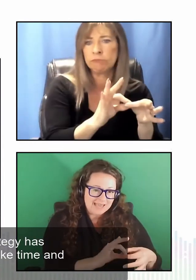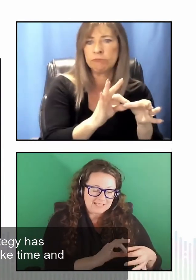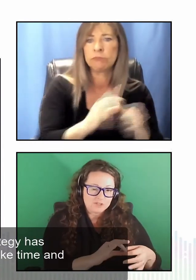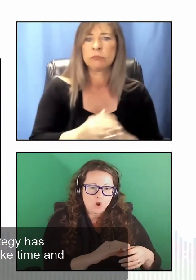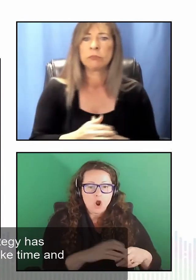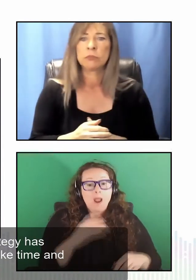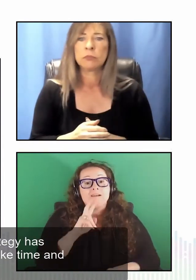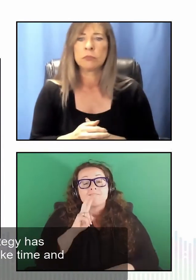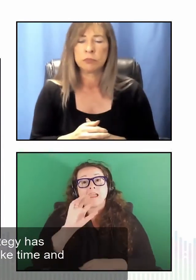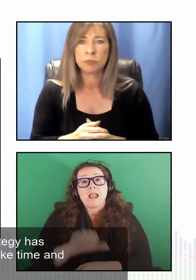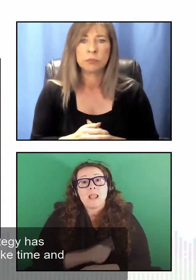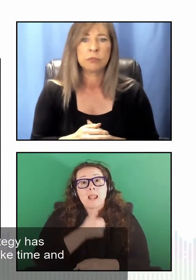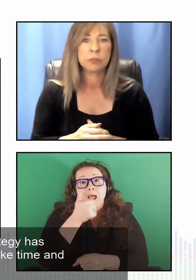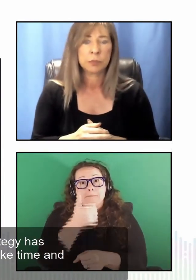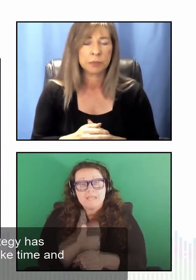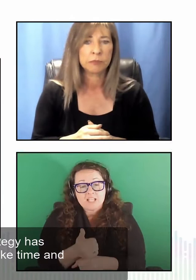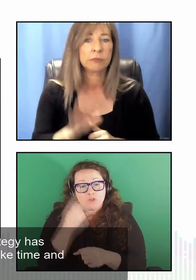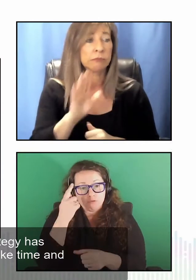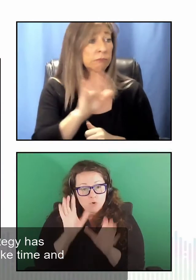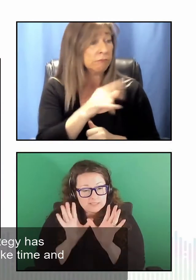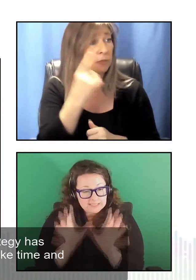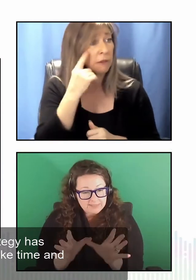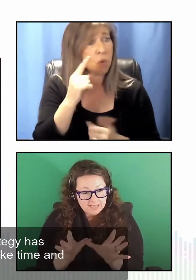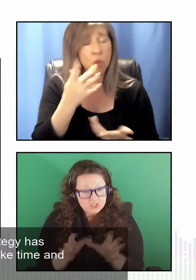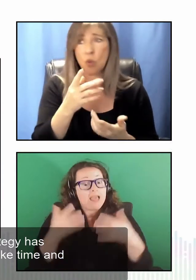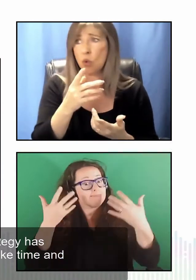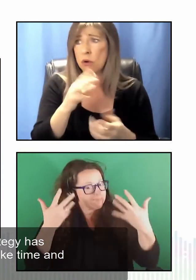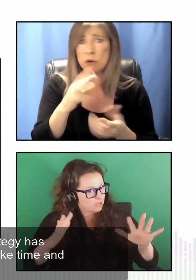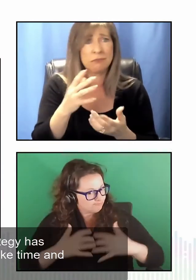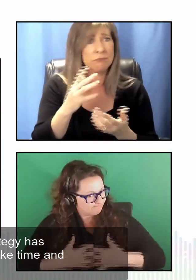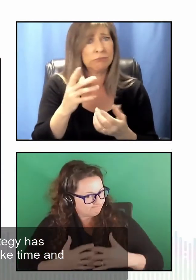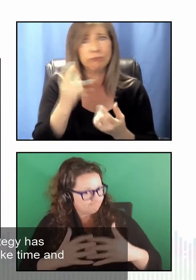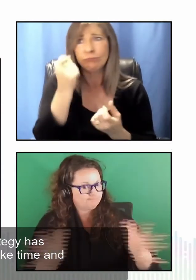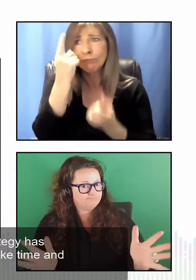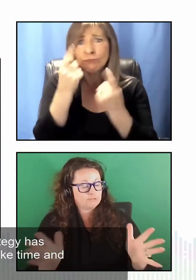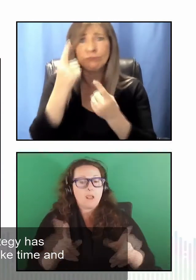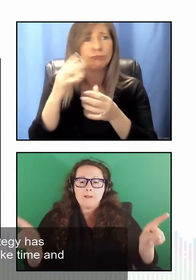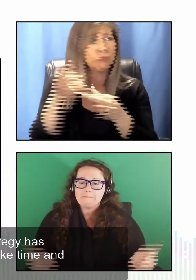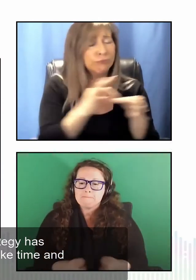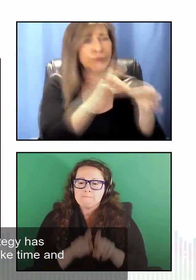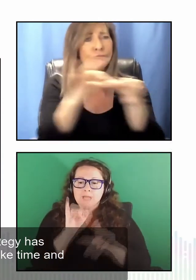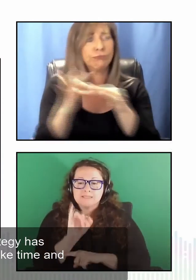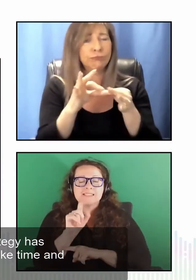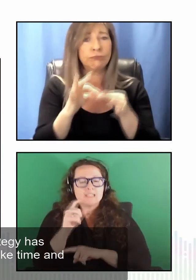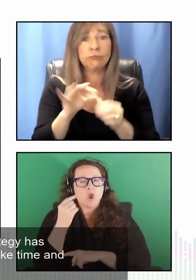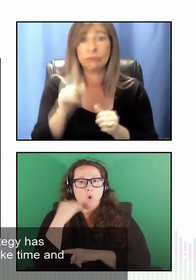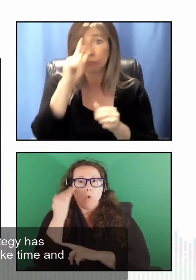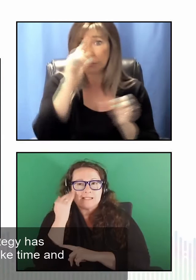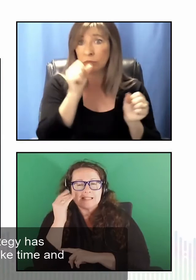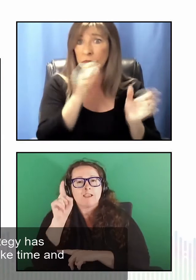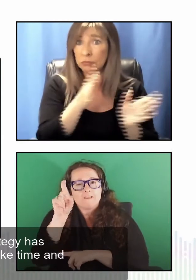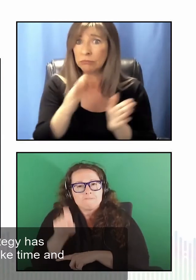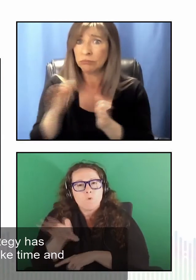in the spirit of reconciliation. The strategy has started very well, even